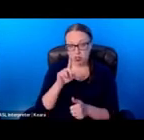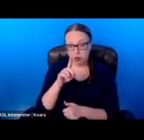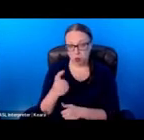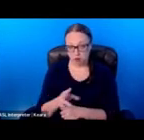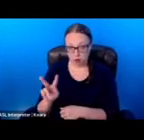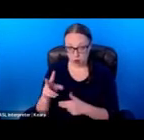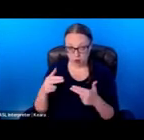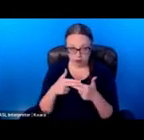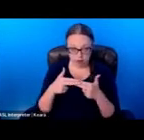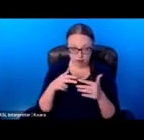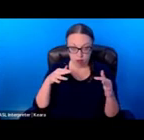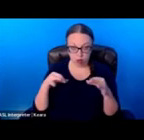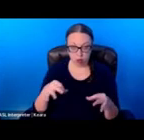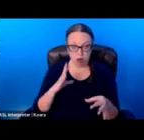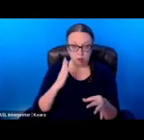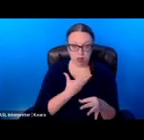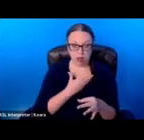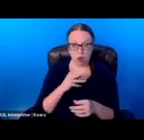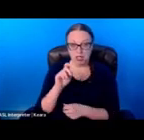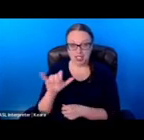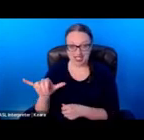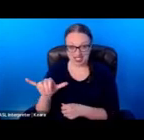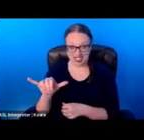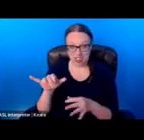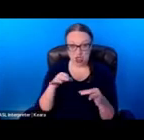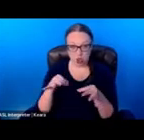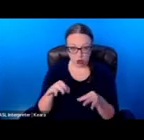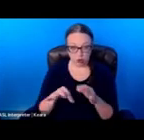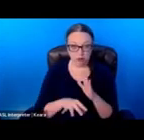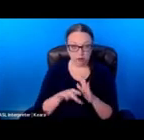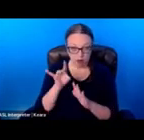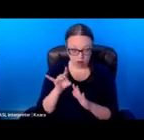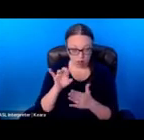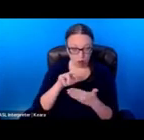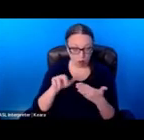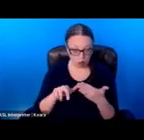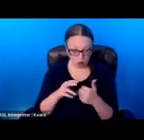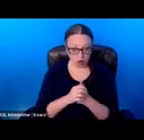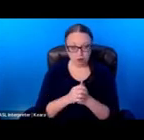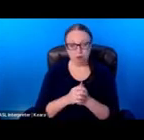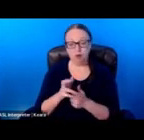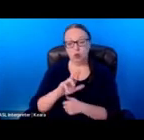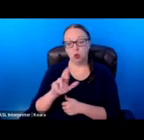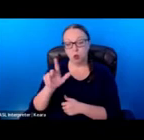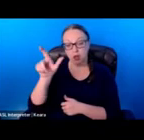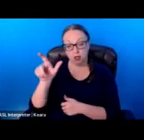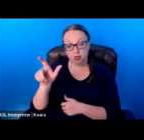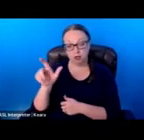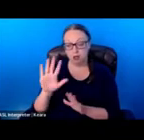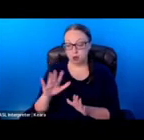that describe our key descriptives or key descriptive findings, on the right-hand side is a